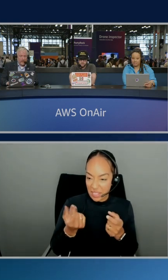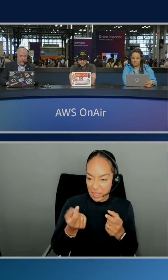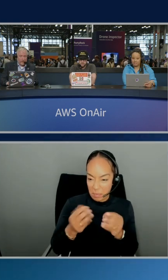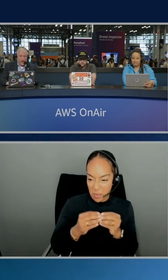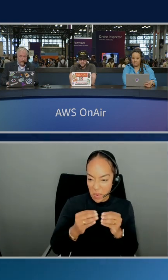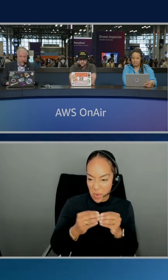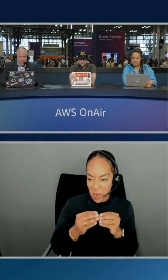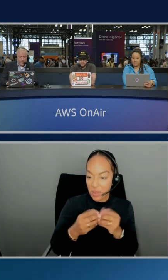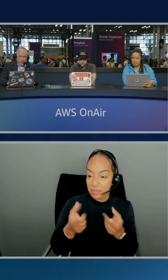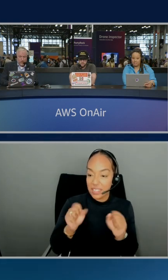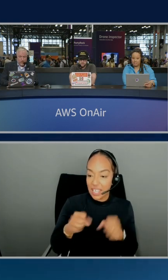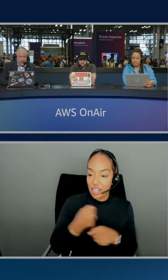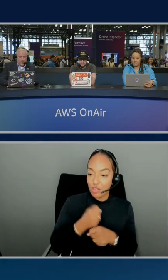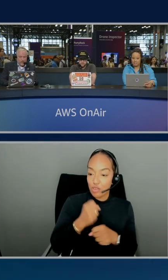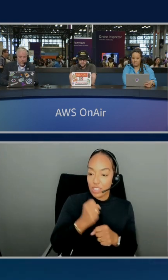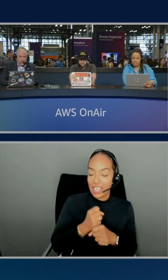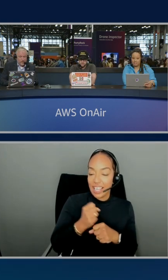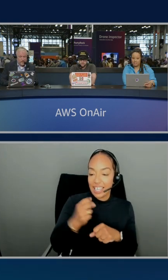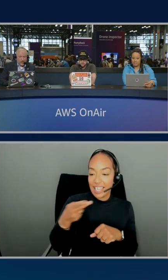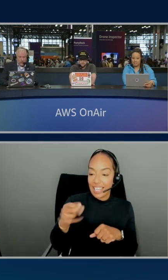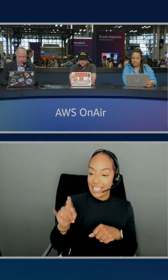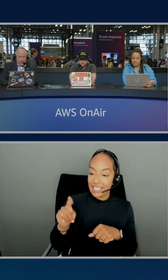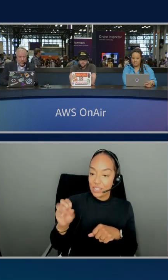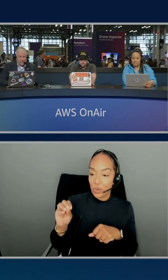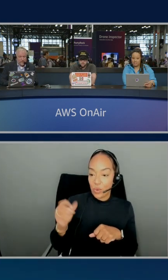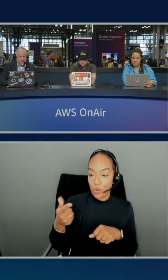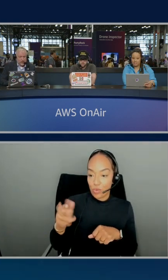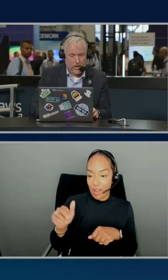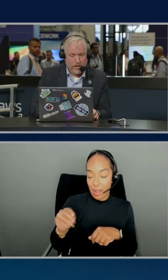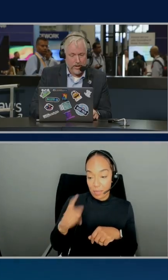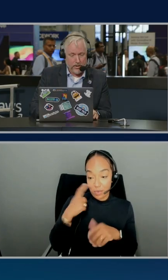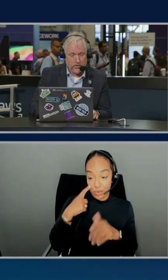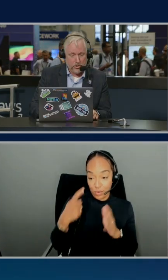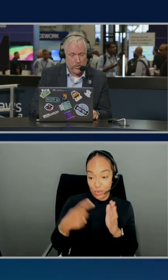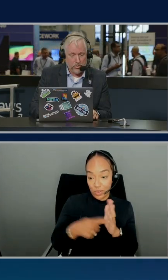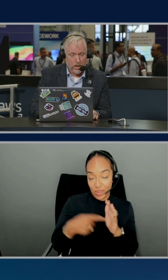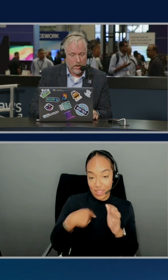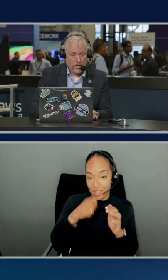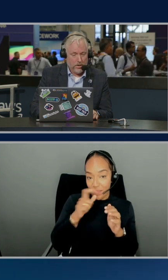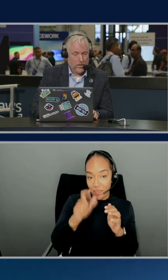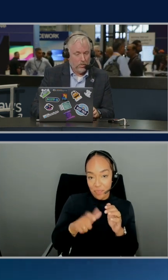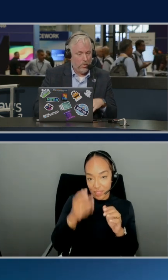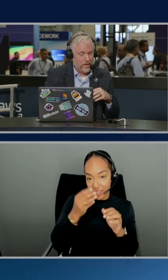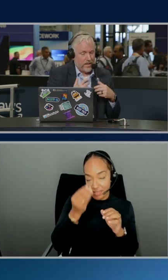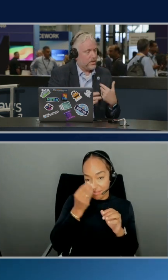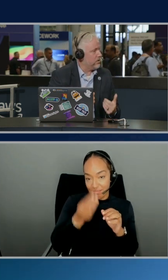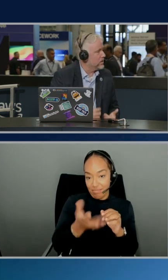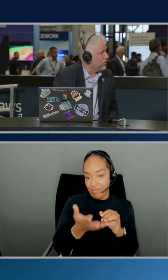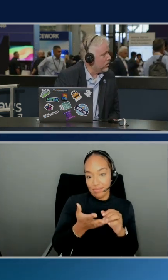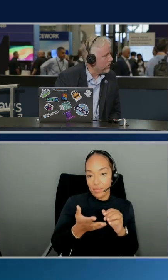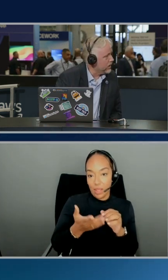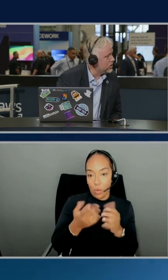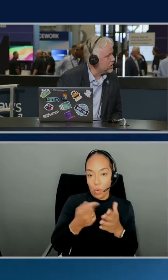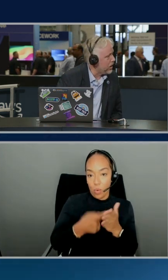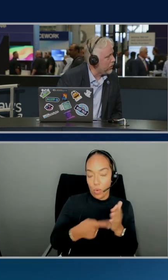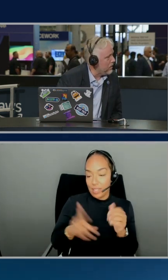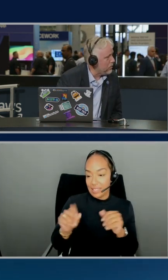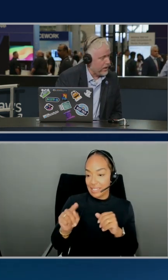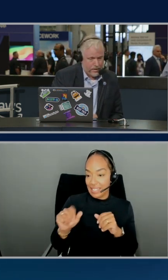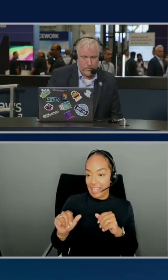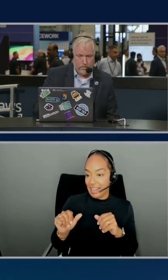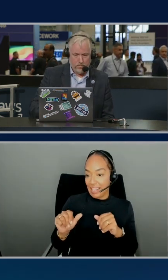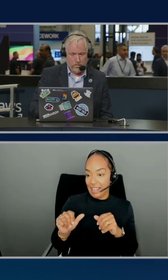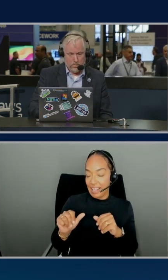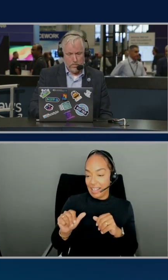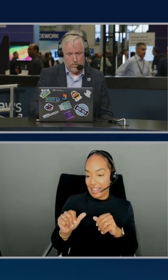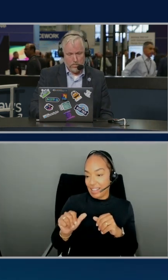just create a histogram. Notice how I don't have to tell it now to what data series I want to run. It's just going to remember